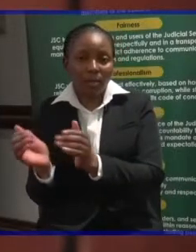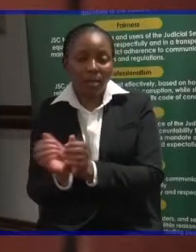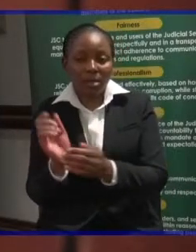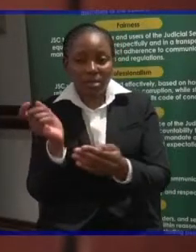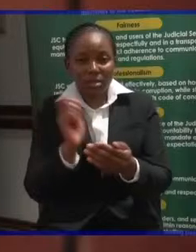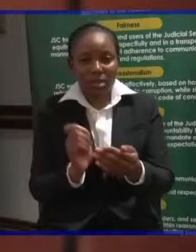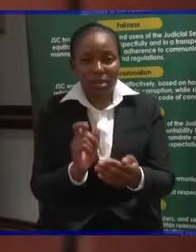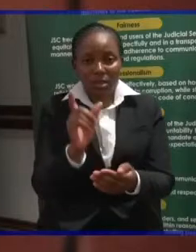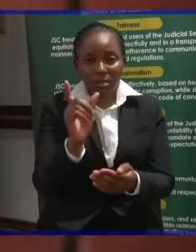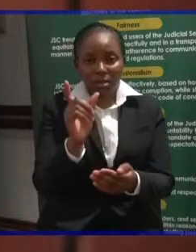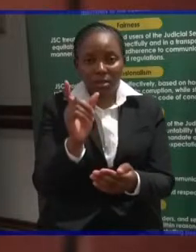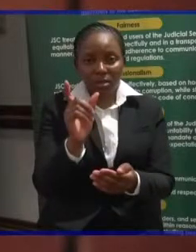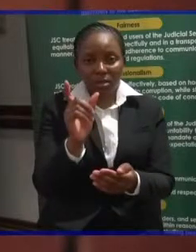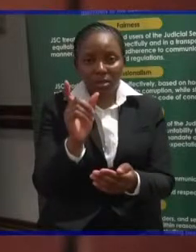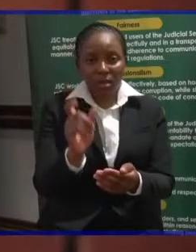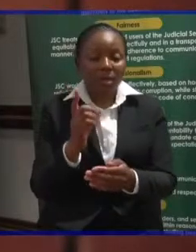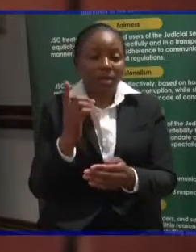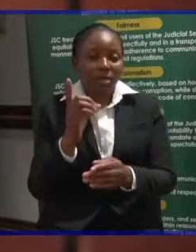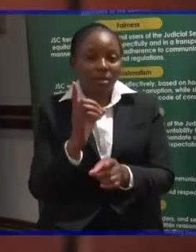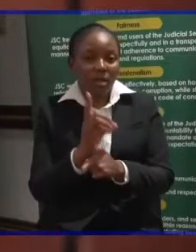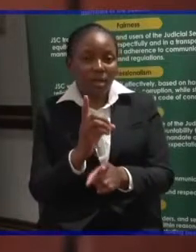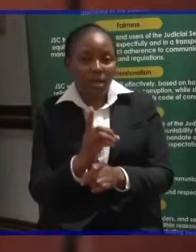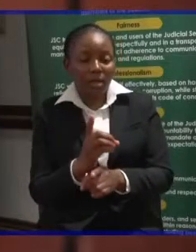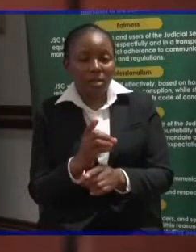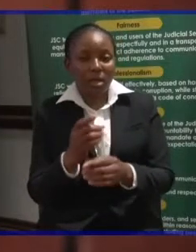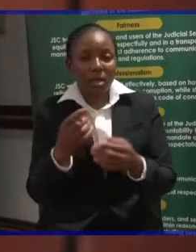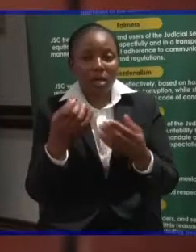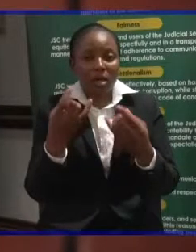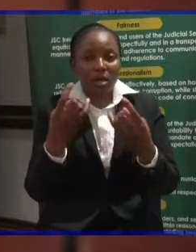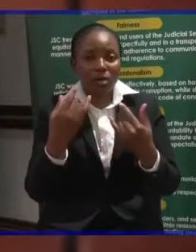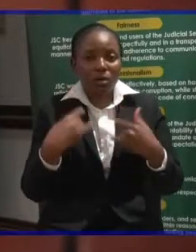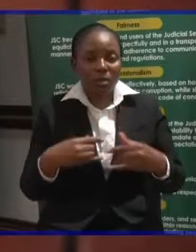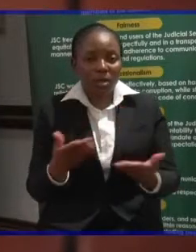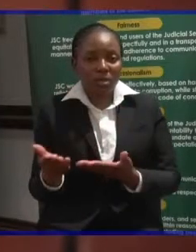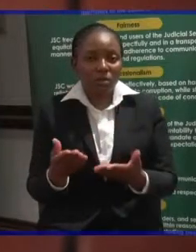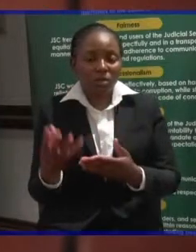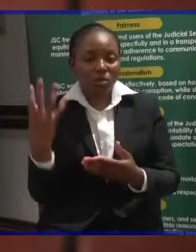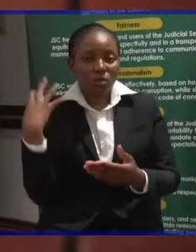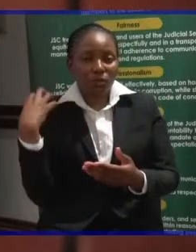secretary, director, human resources officer, or some other